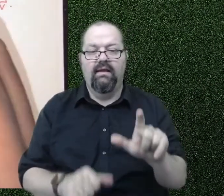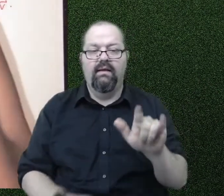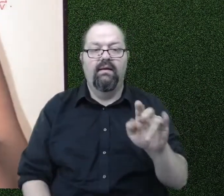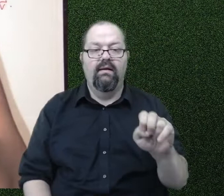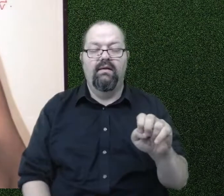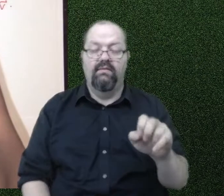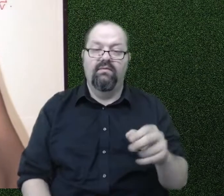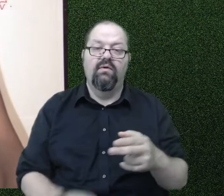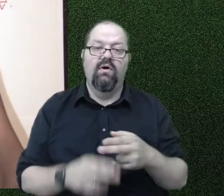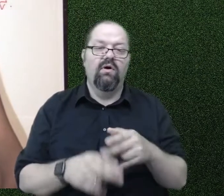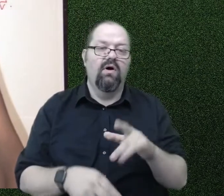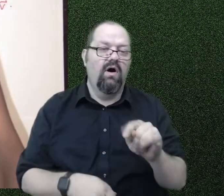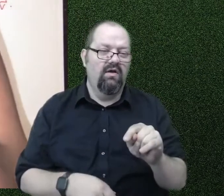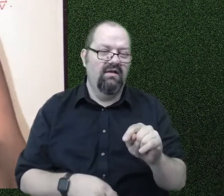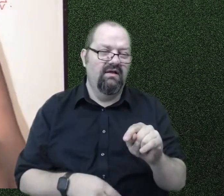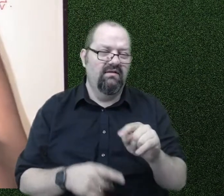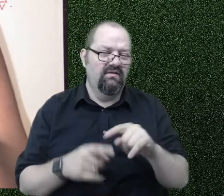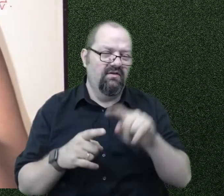the triangle rule,